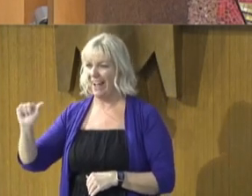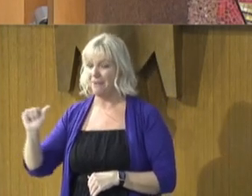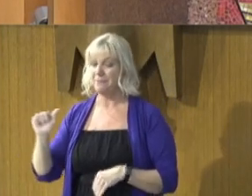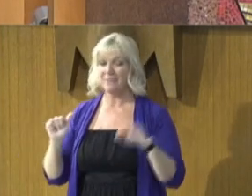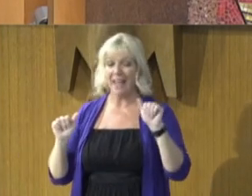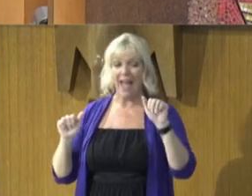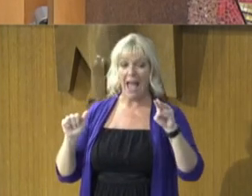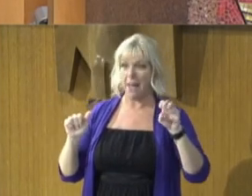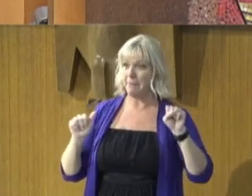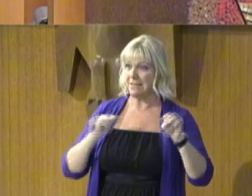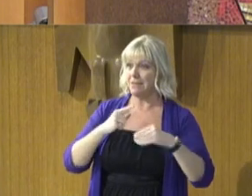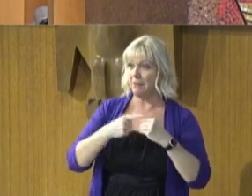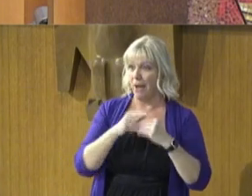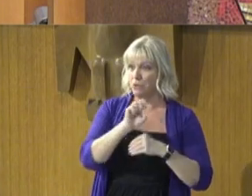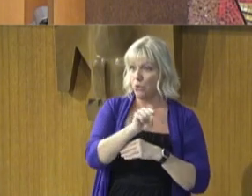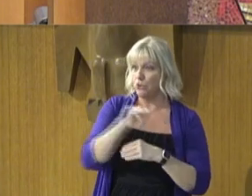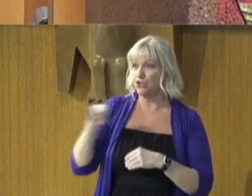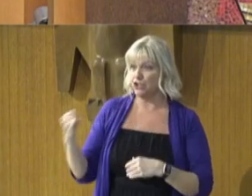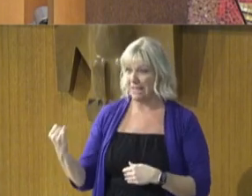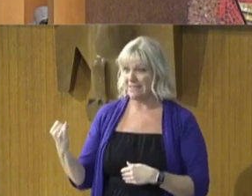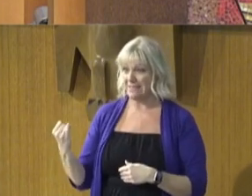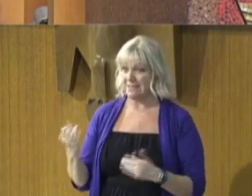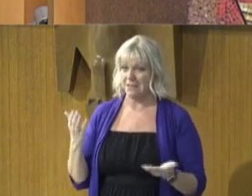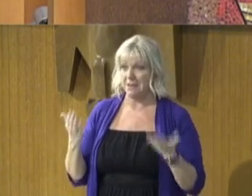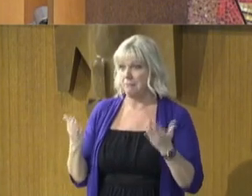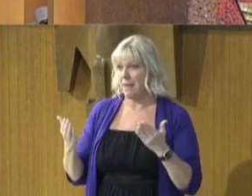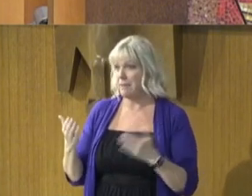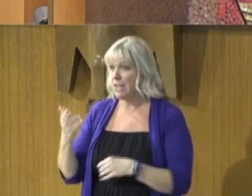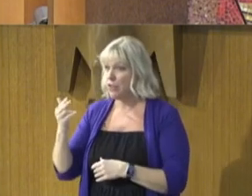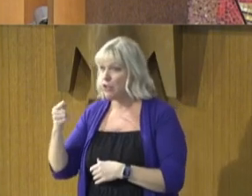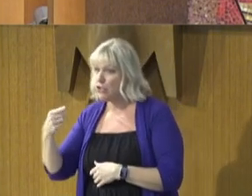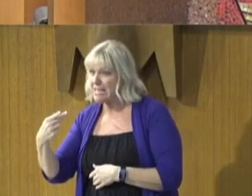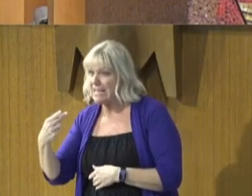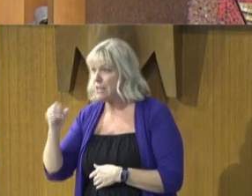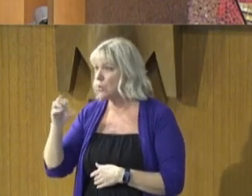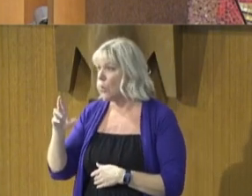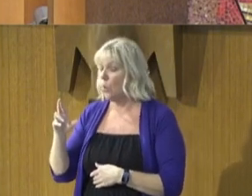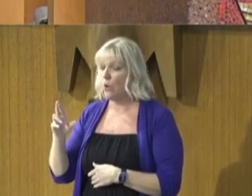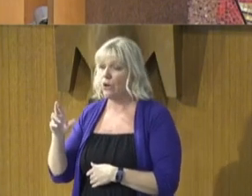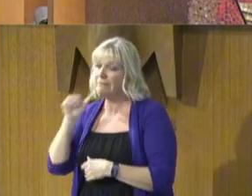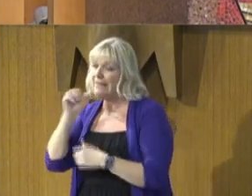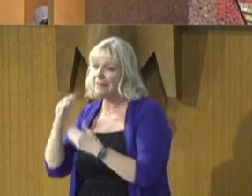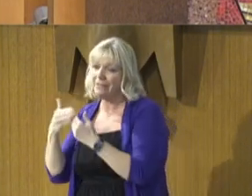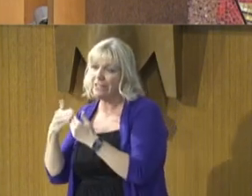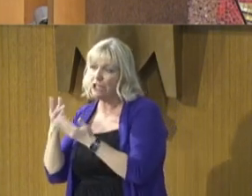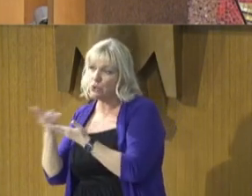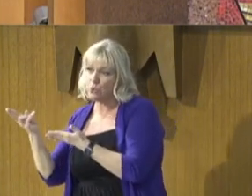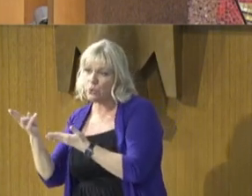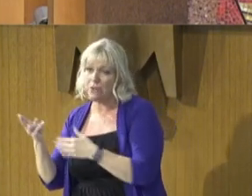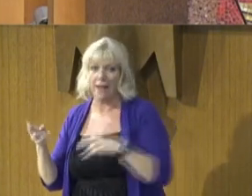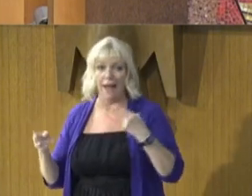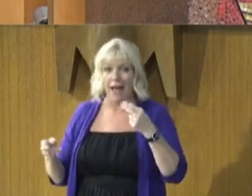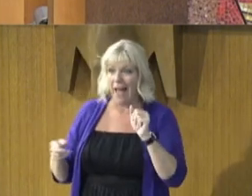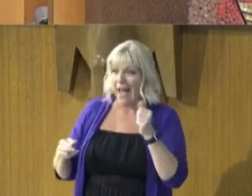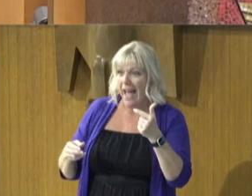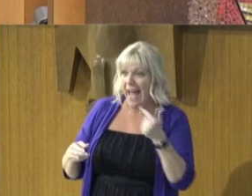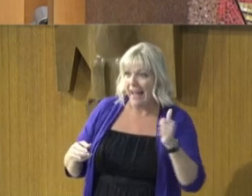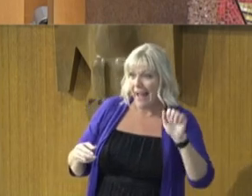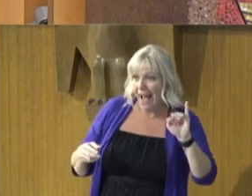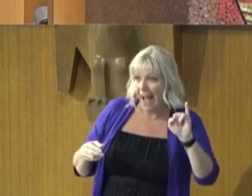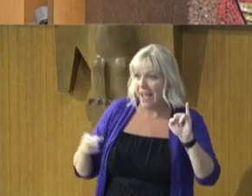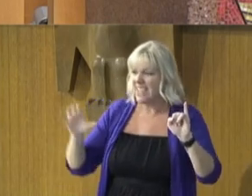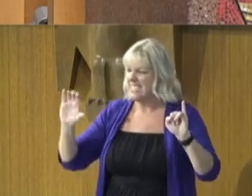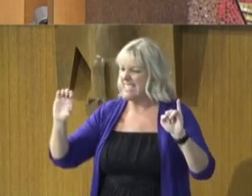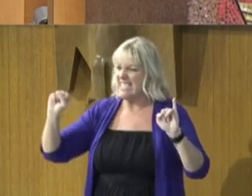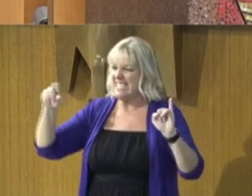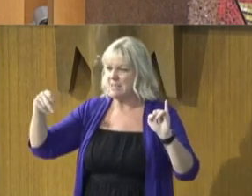really powerful documentary like Ava DuVernay's 13th or An Inconvenient Truth. Haggai is like C-SPAN. You